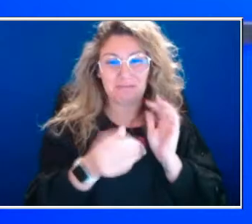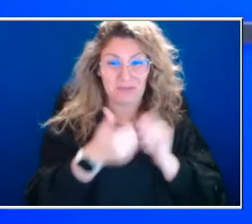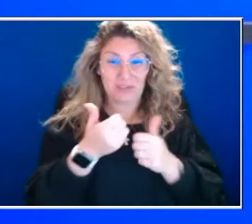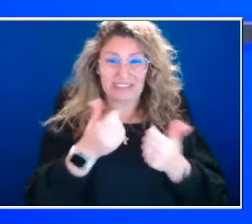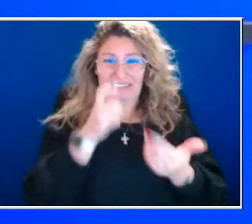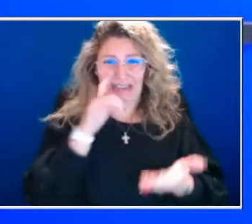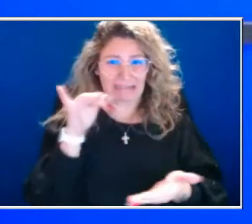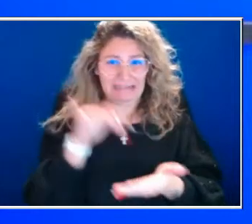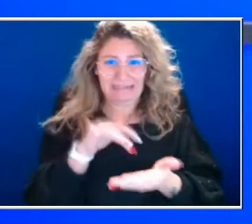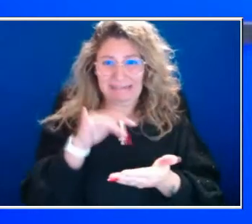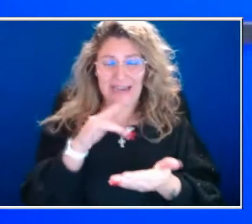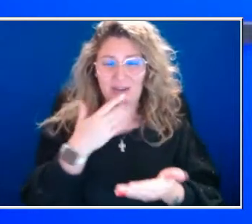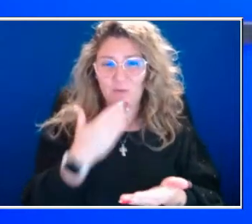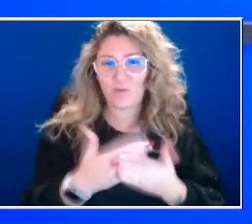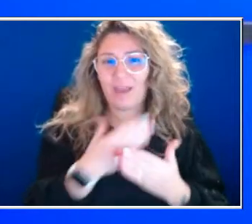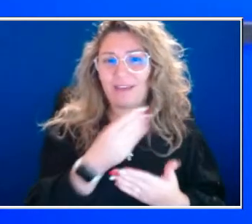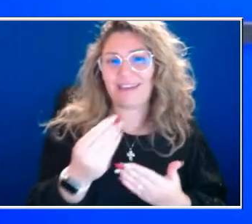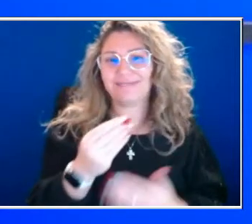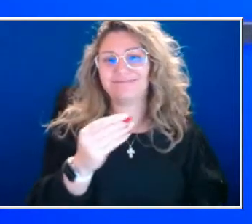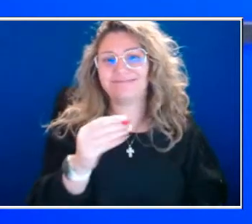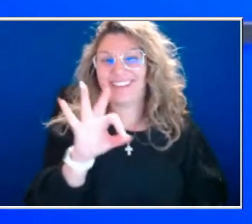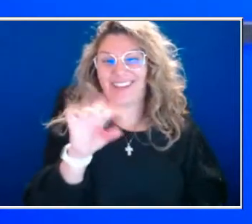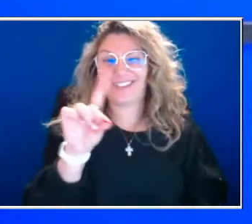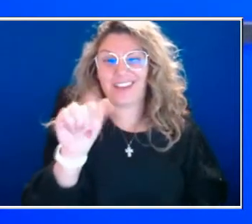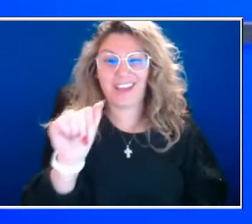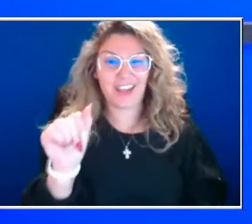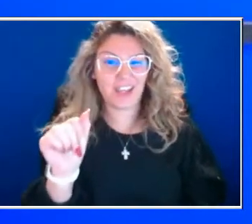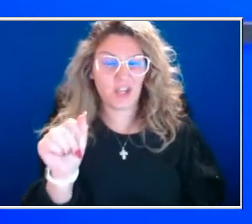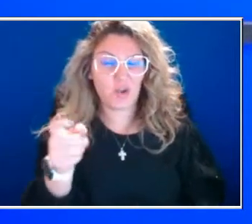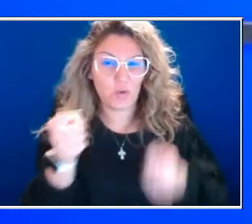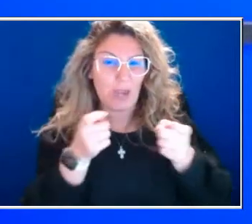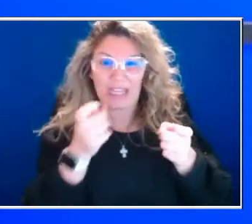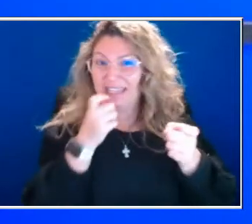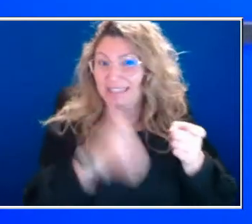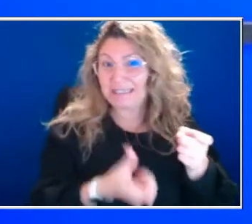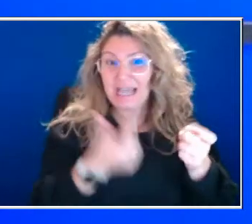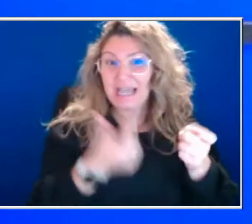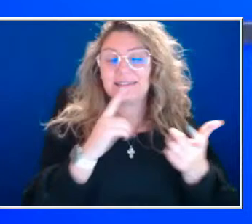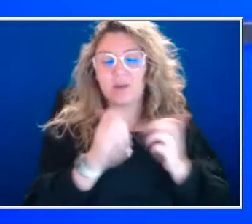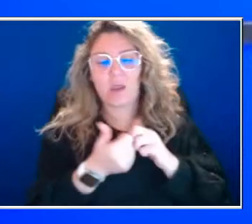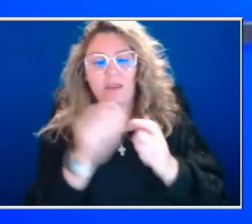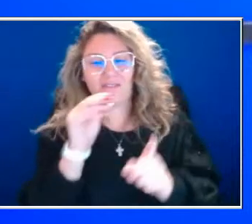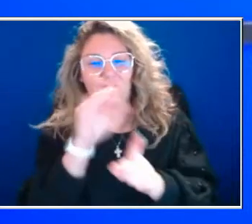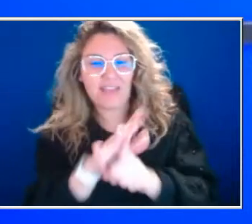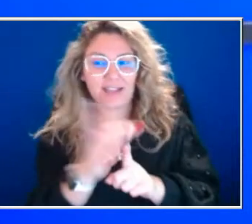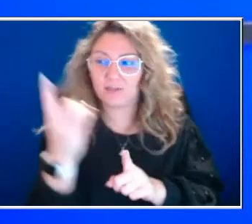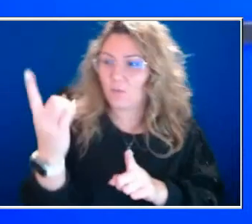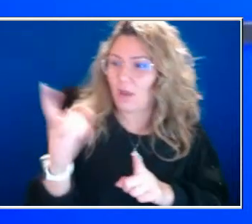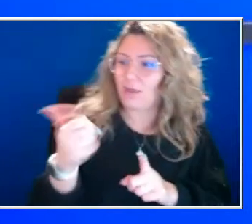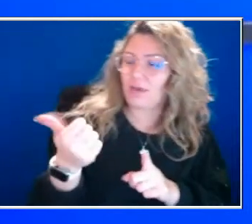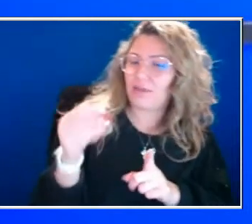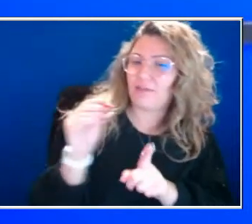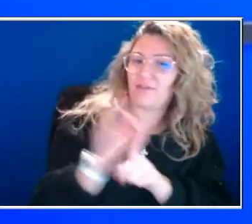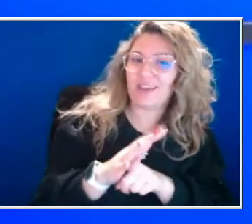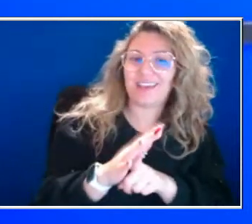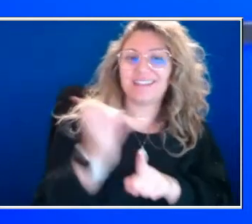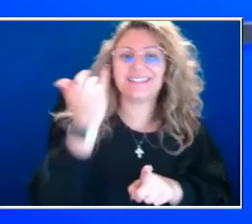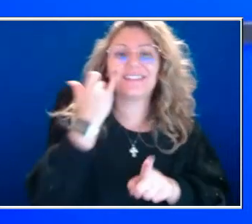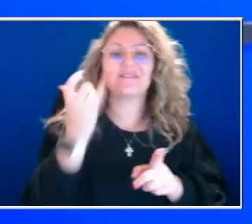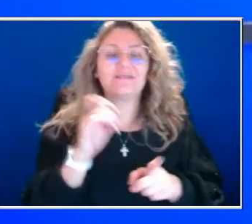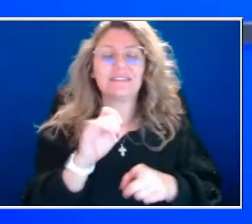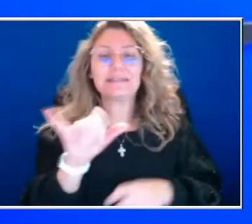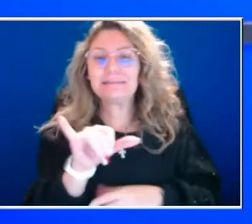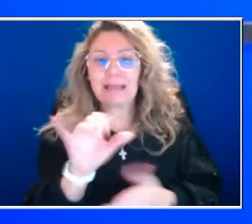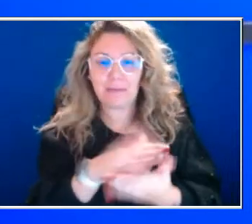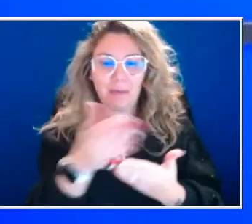they're not FDA regulated, and so it's hard to know how one will affect another, and you know, if you're getting the same amount or type of hormone